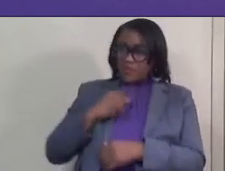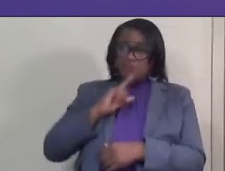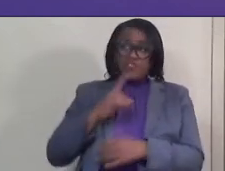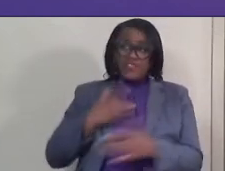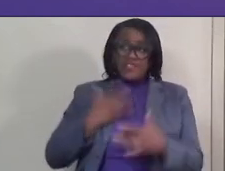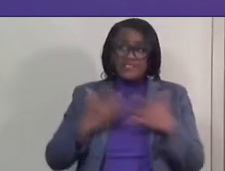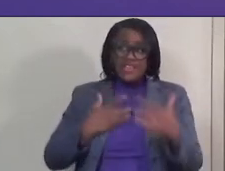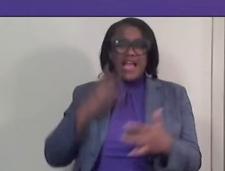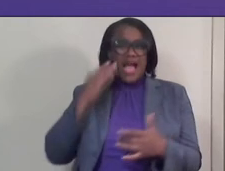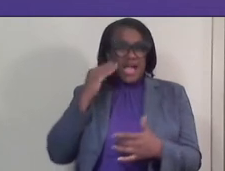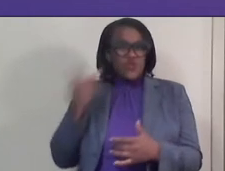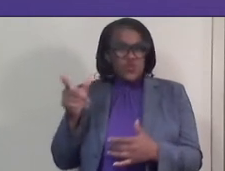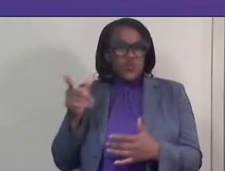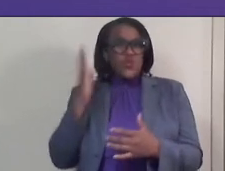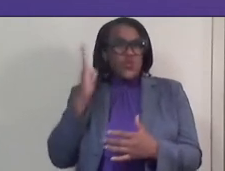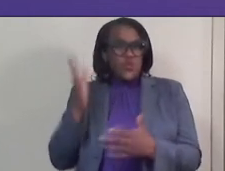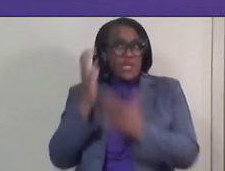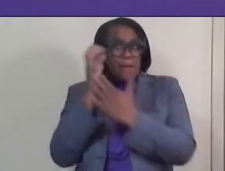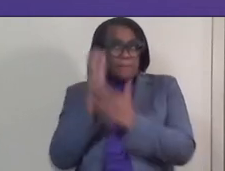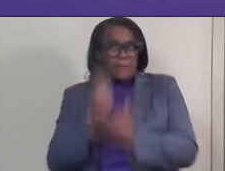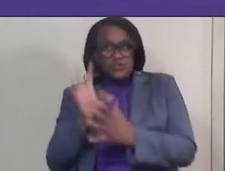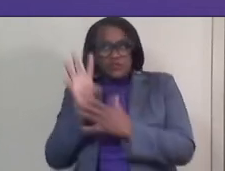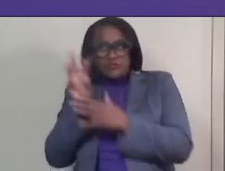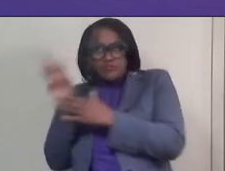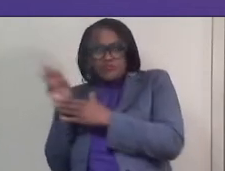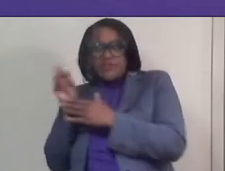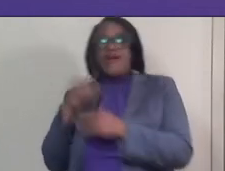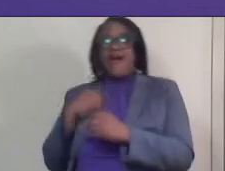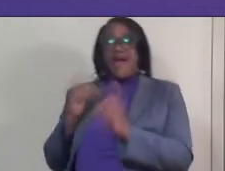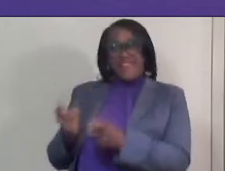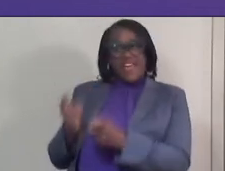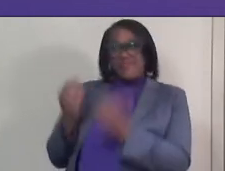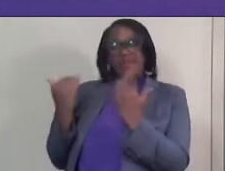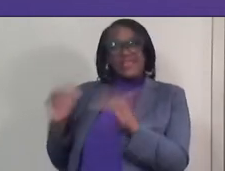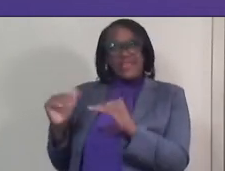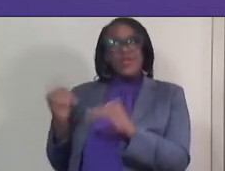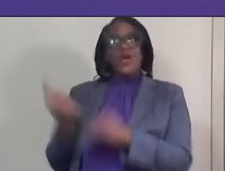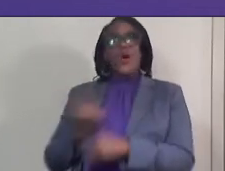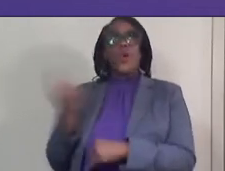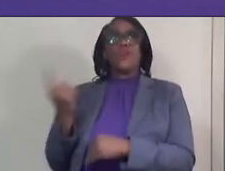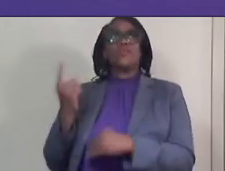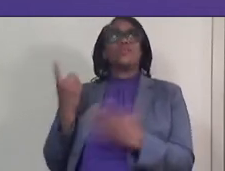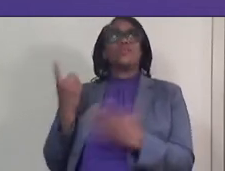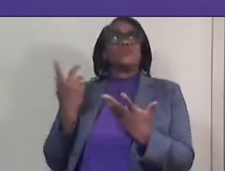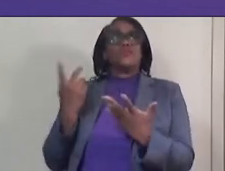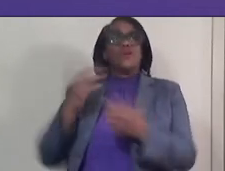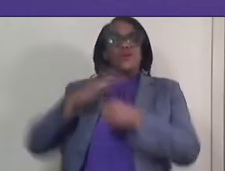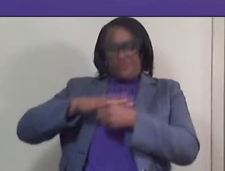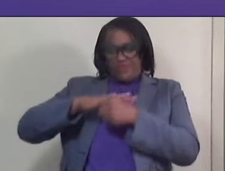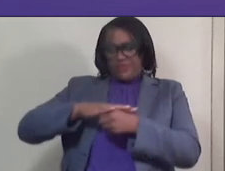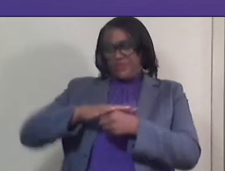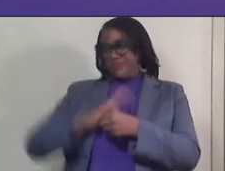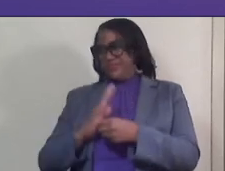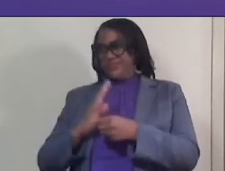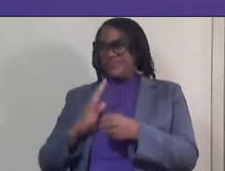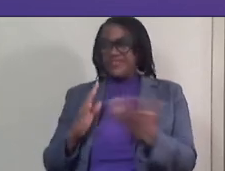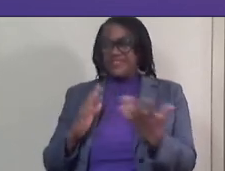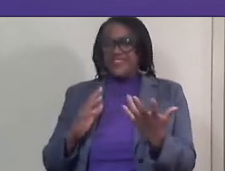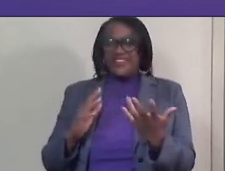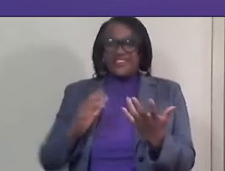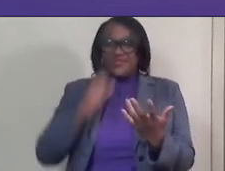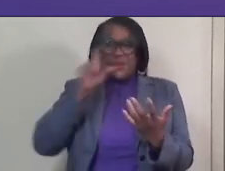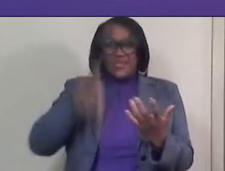you would take a lot of pictures and I gave you a limit only to alleviate the pressure of needing too